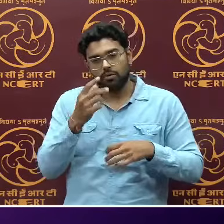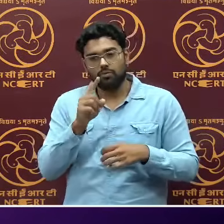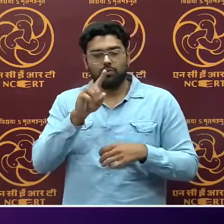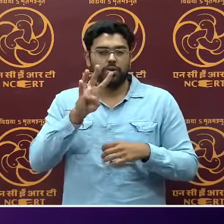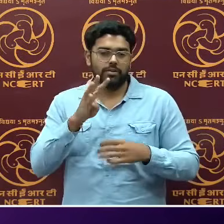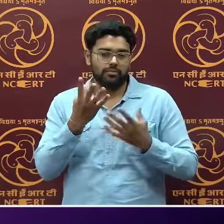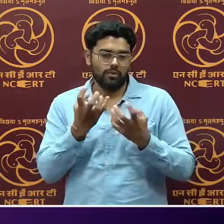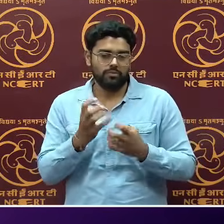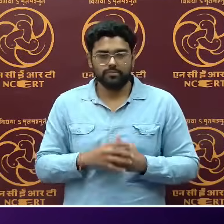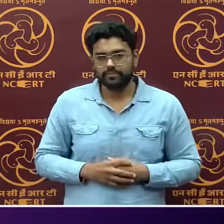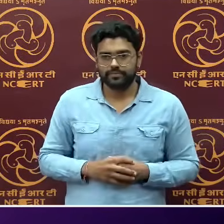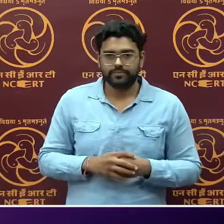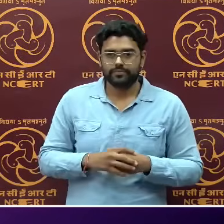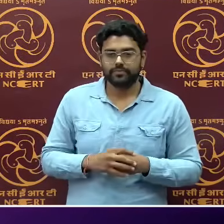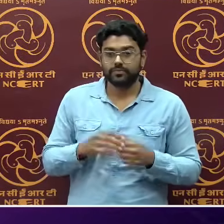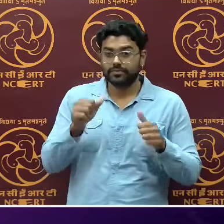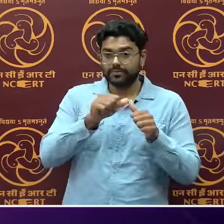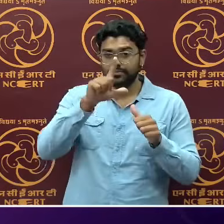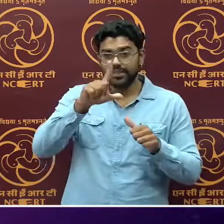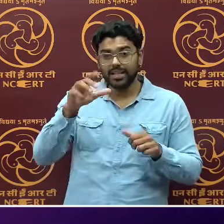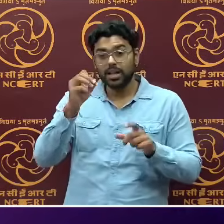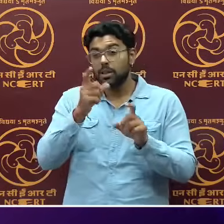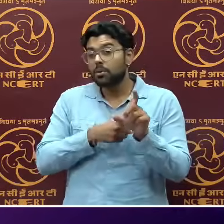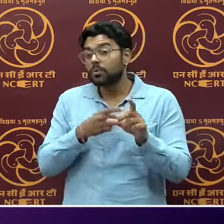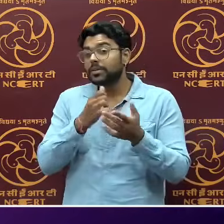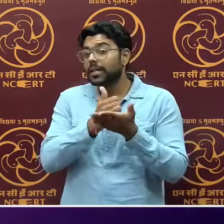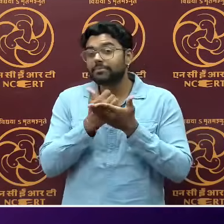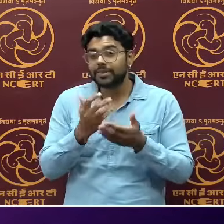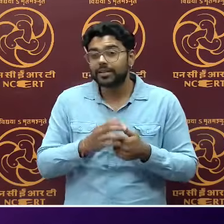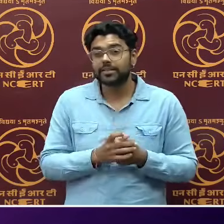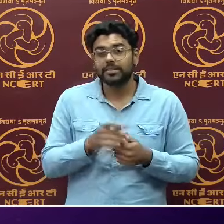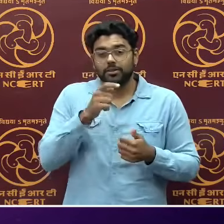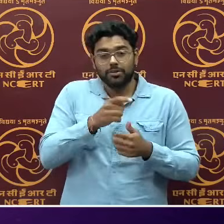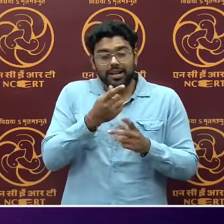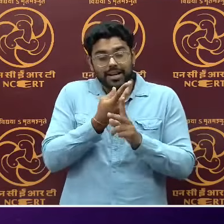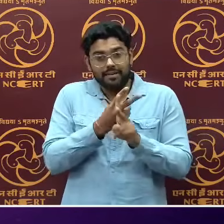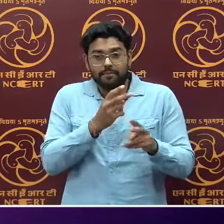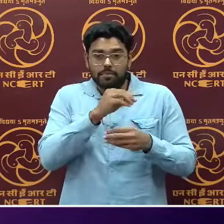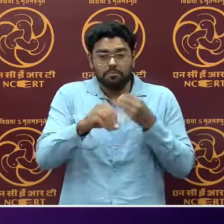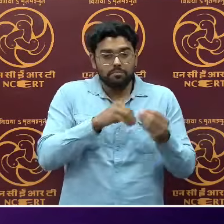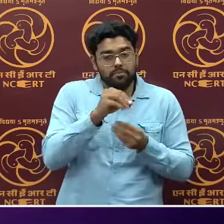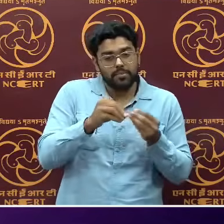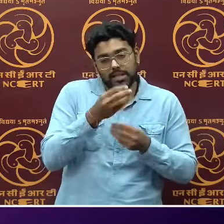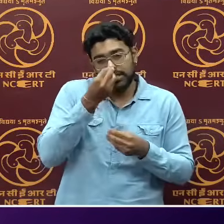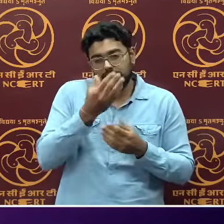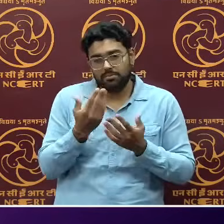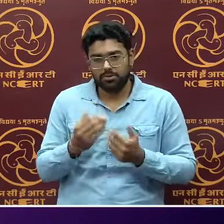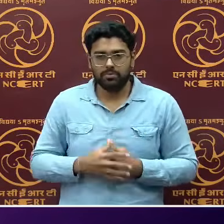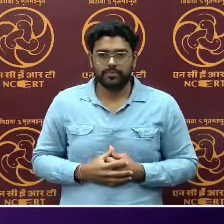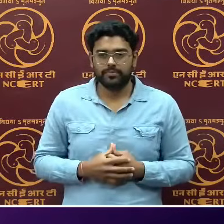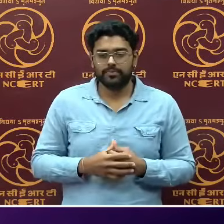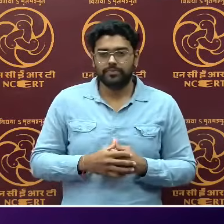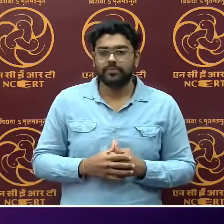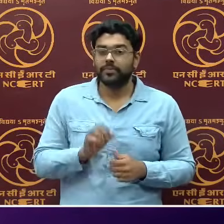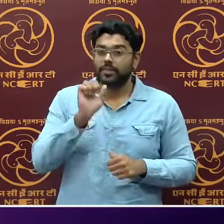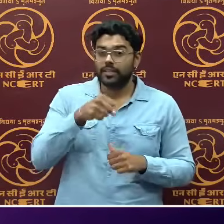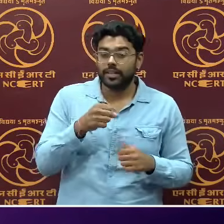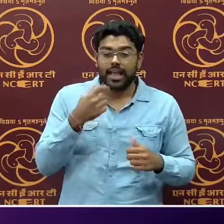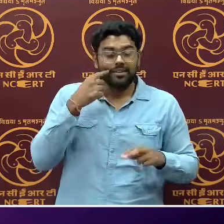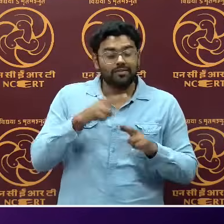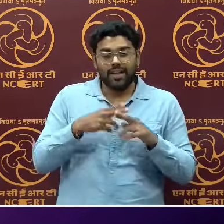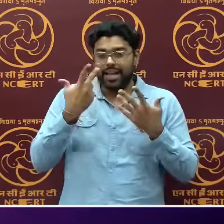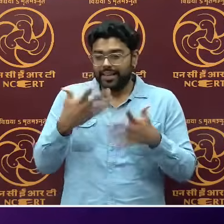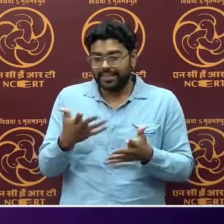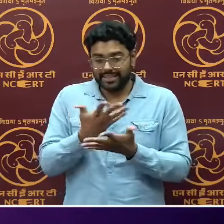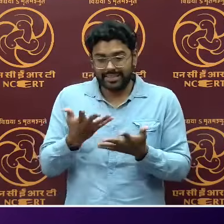carats, right? So alloys are what? They'll be having uniform composition. Yes, because once everything